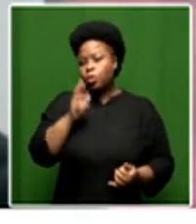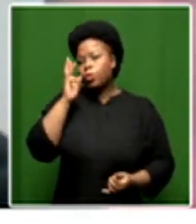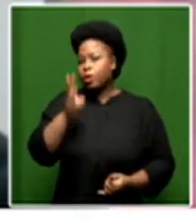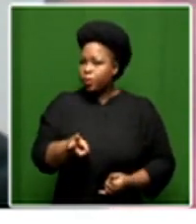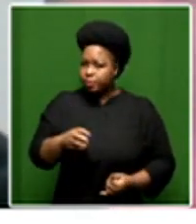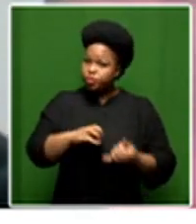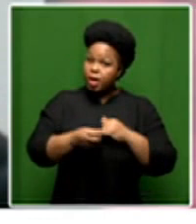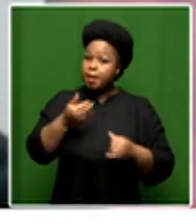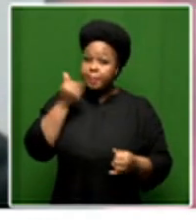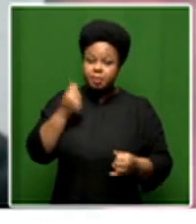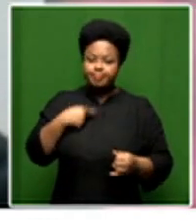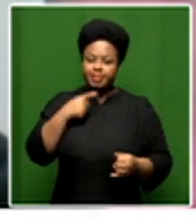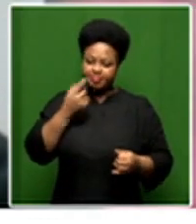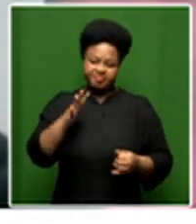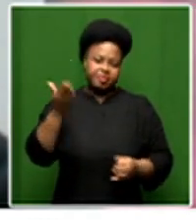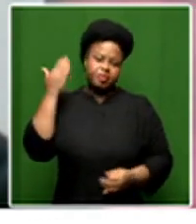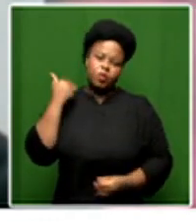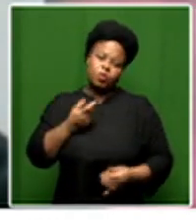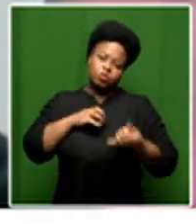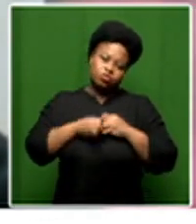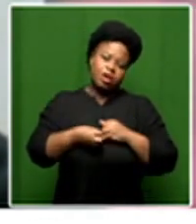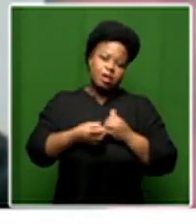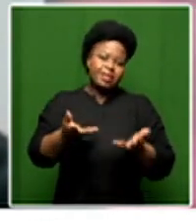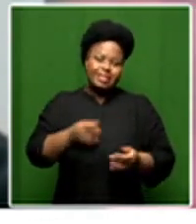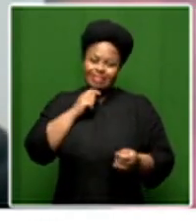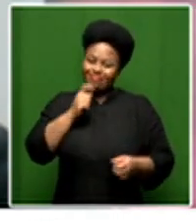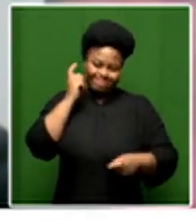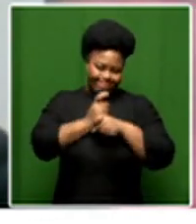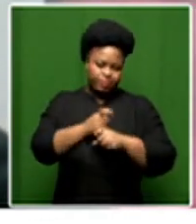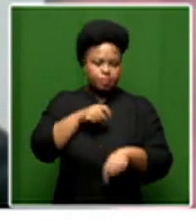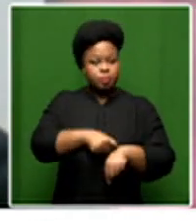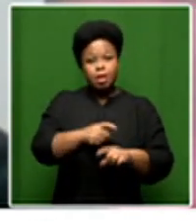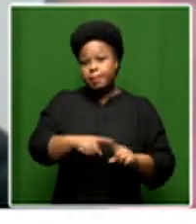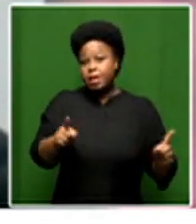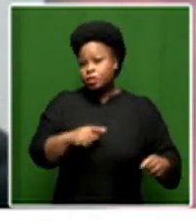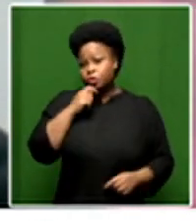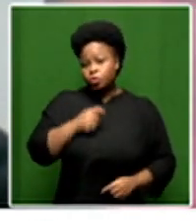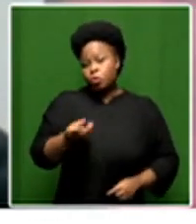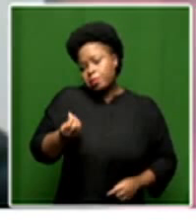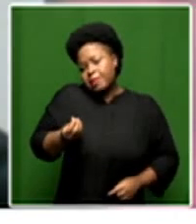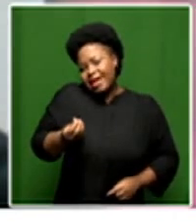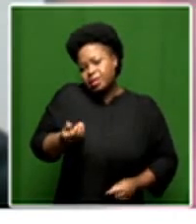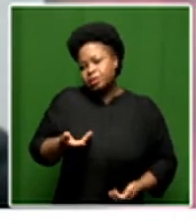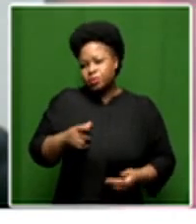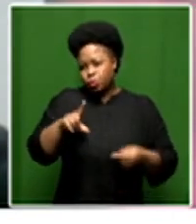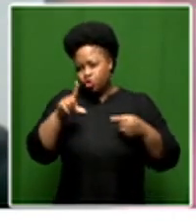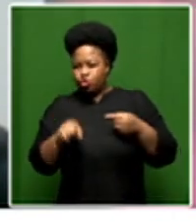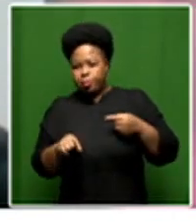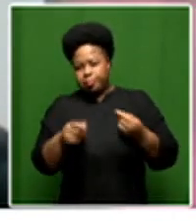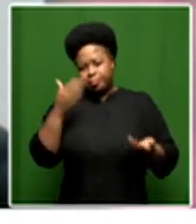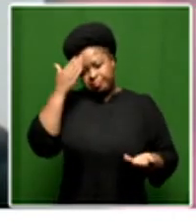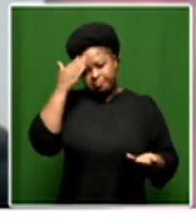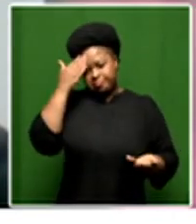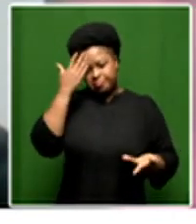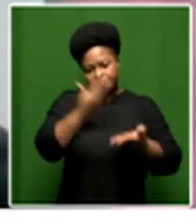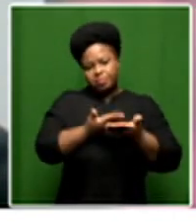will do our best, as I was saying, under these difficult circumstances. But of course, the price ought to be considered. But